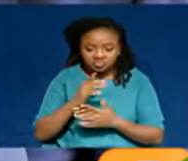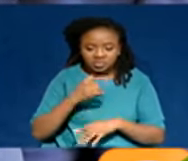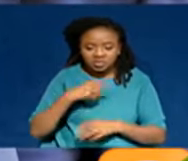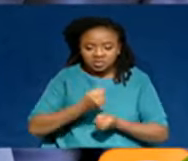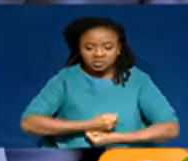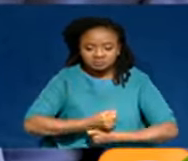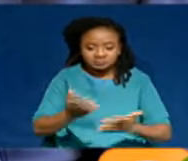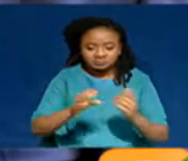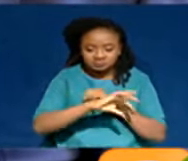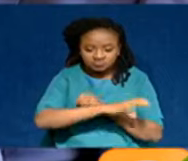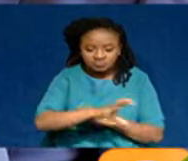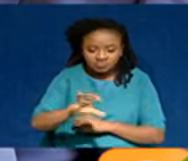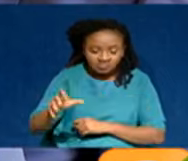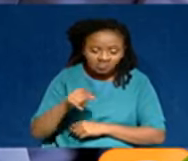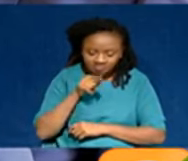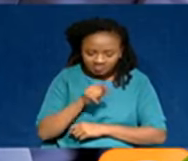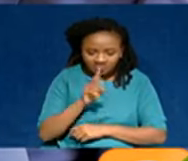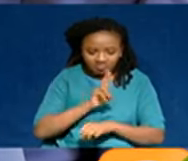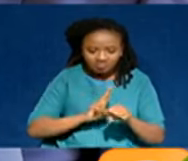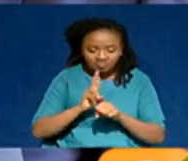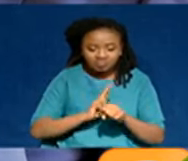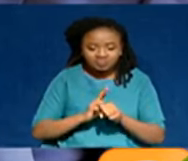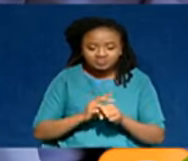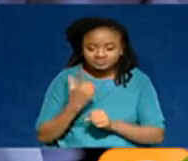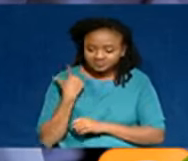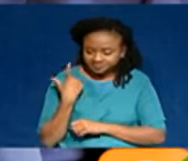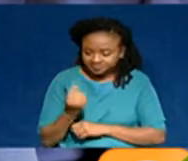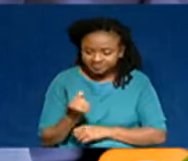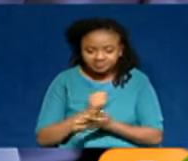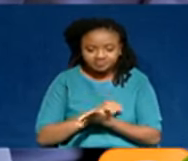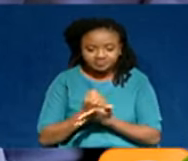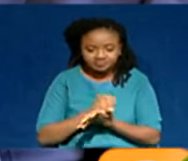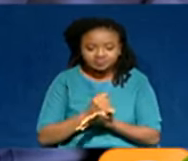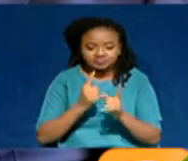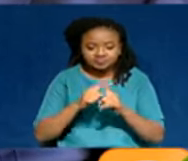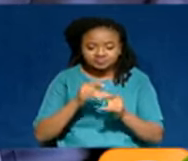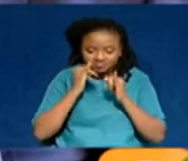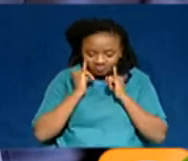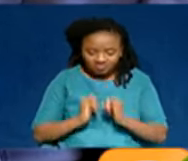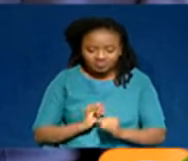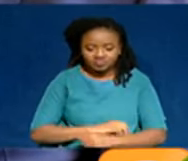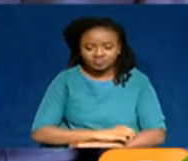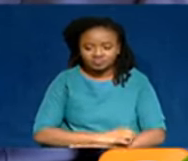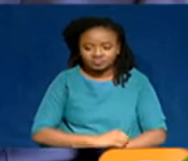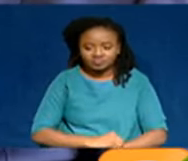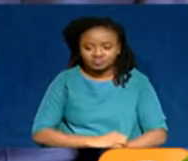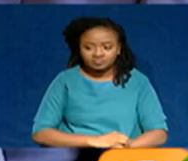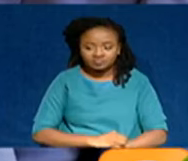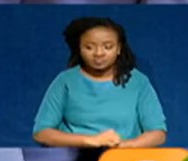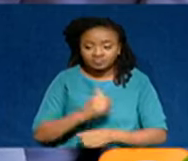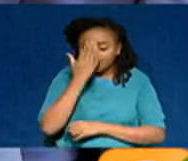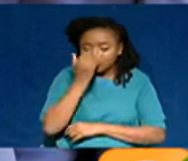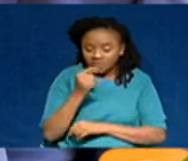to the counties using not only the most recently audited but the current, because it's also sad that